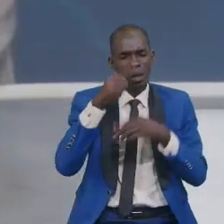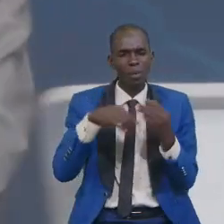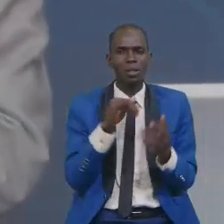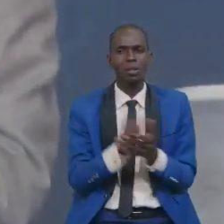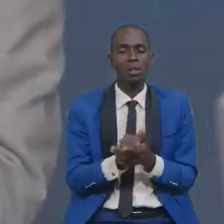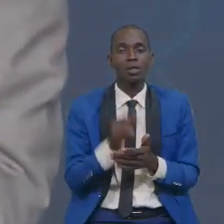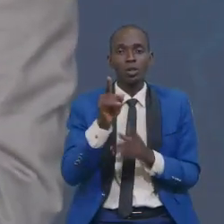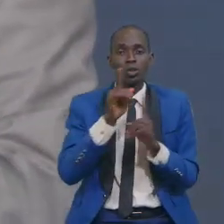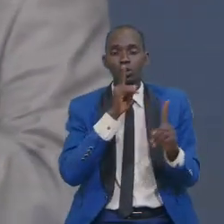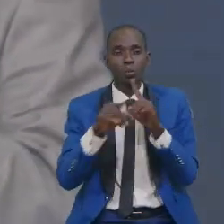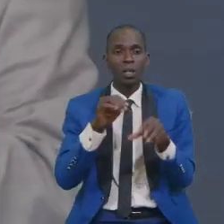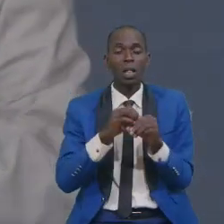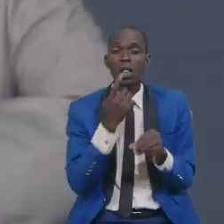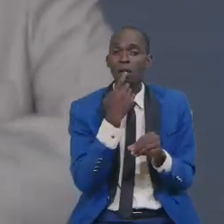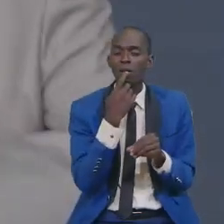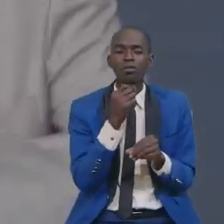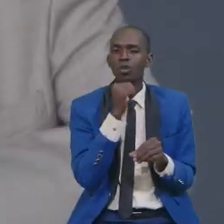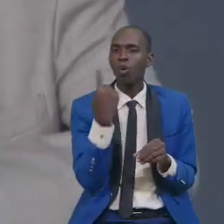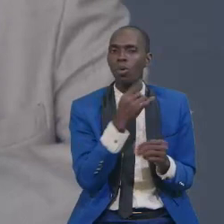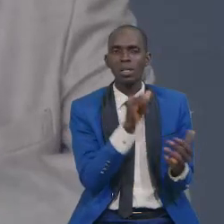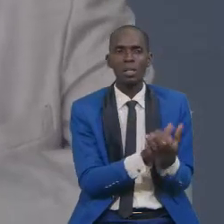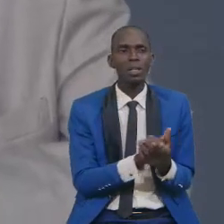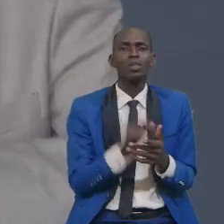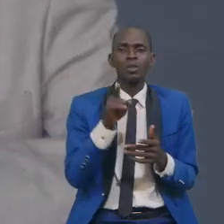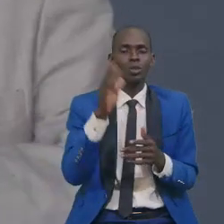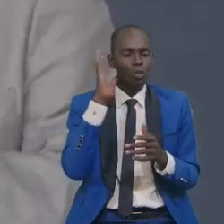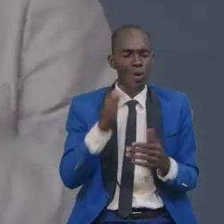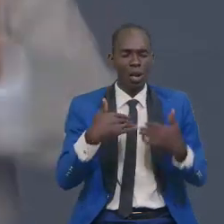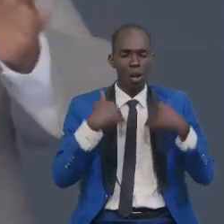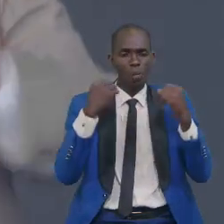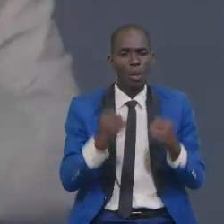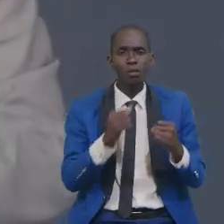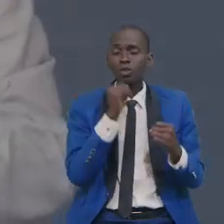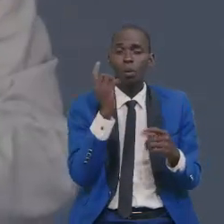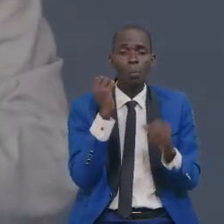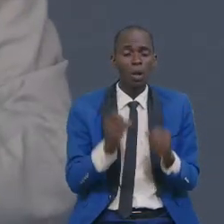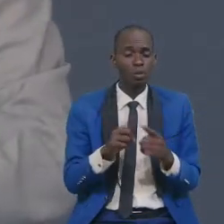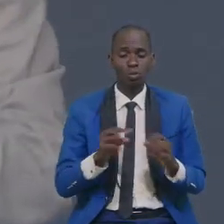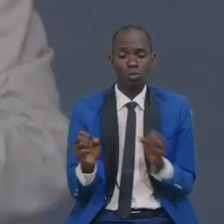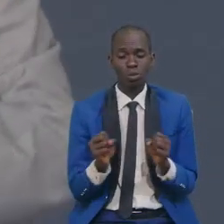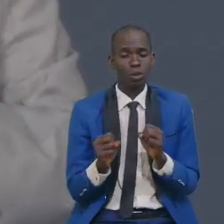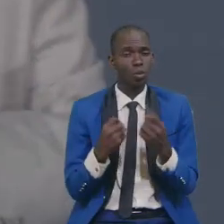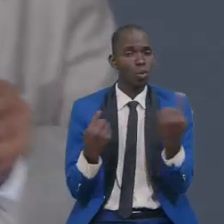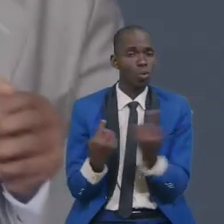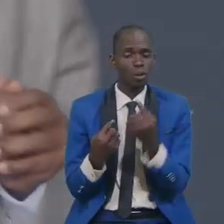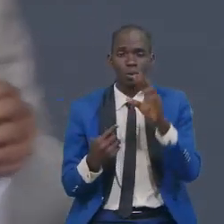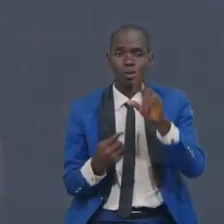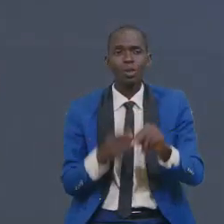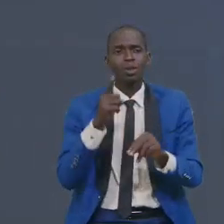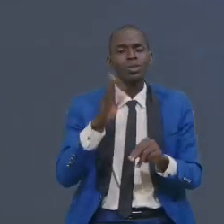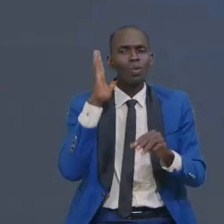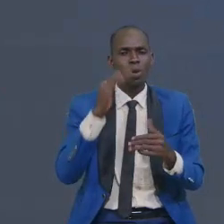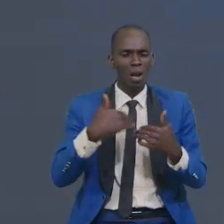beyond that he shall receive power I shake and Shake ye shall receive power and then